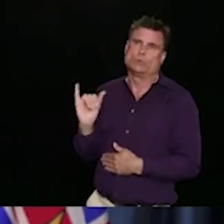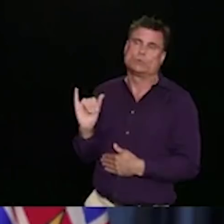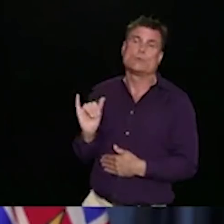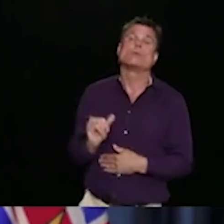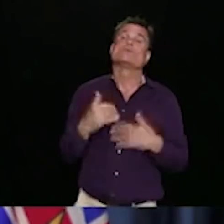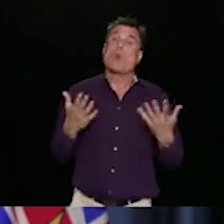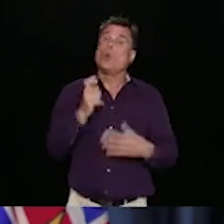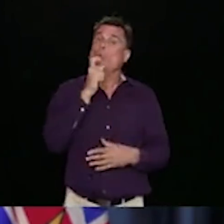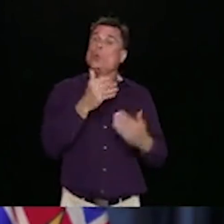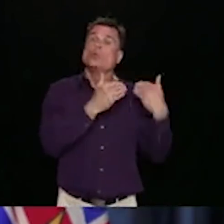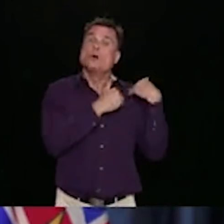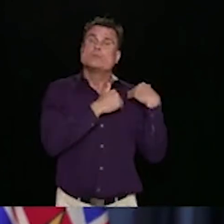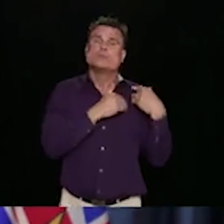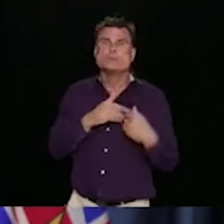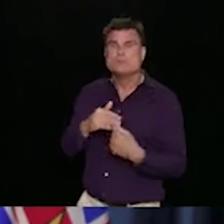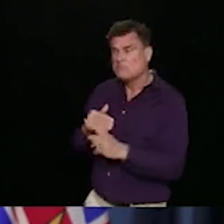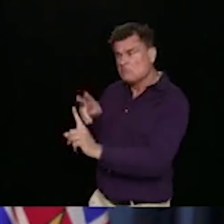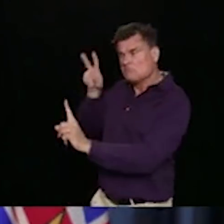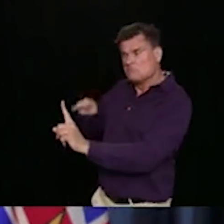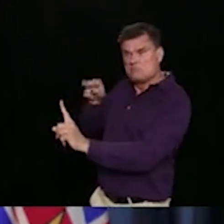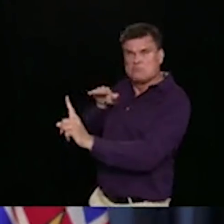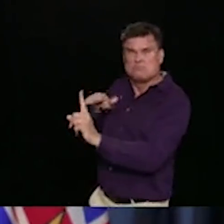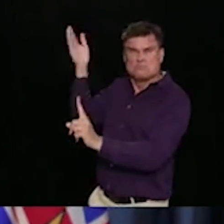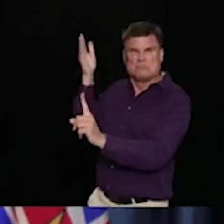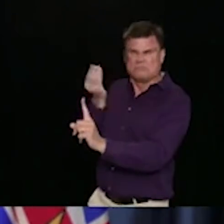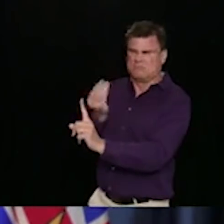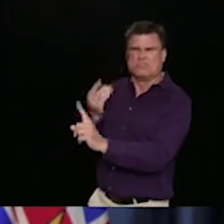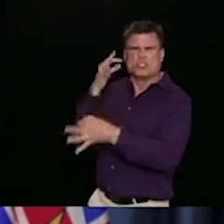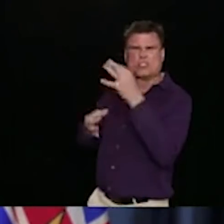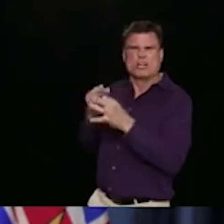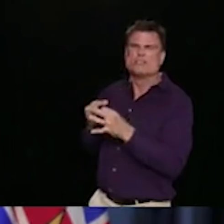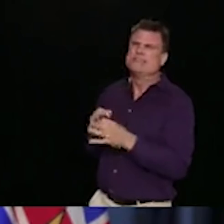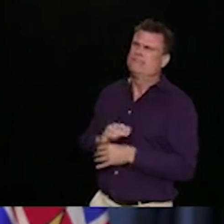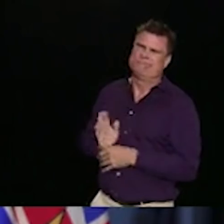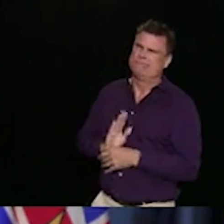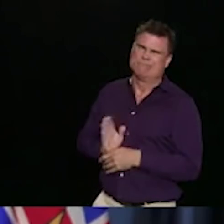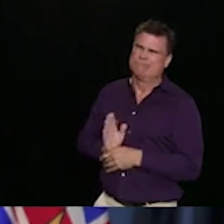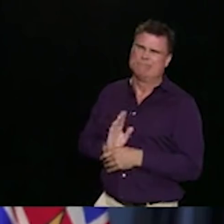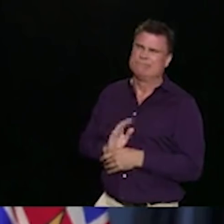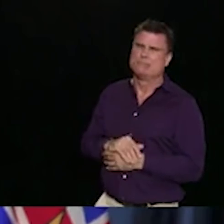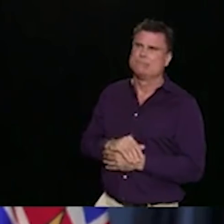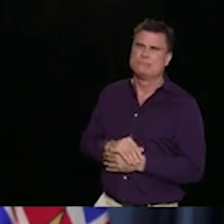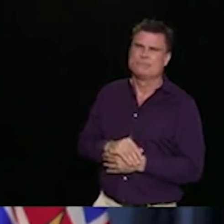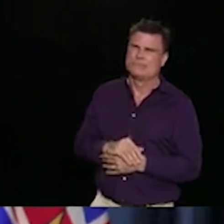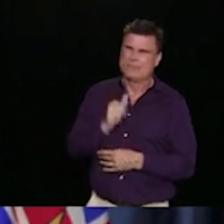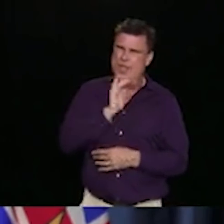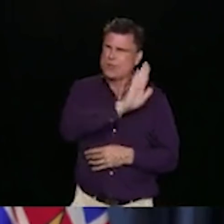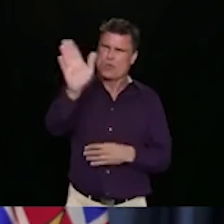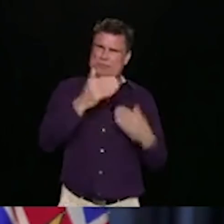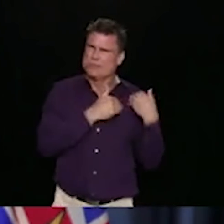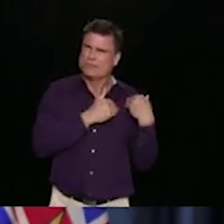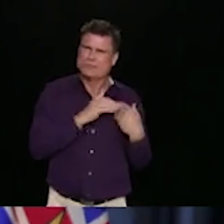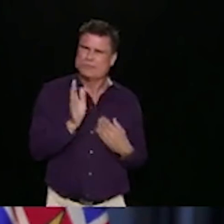from other places in Canada to treat the people that they meet here like they were their own family and their own friends in